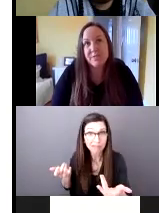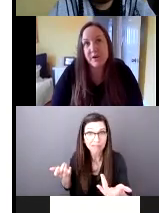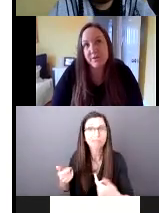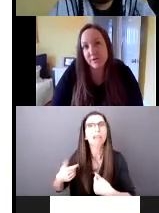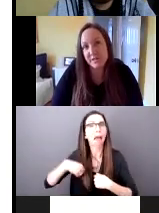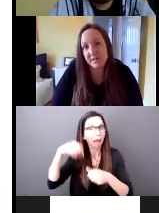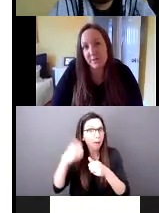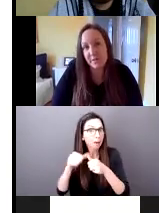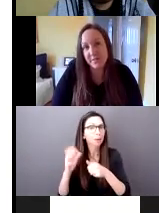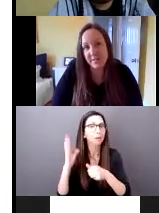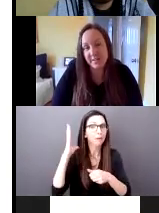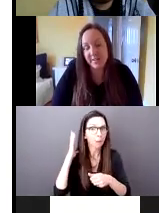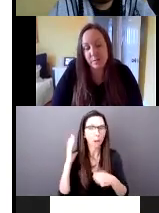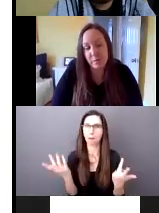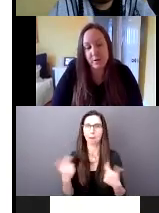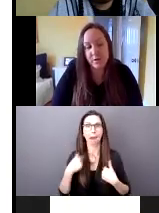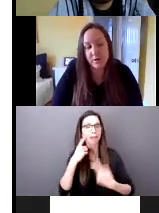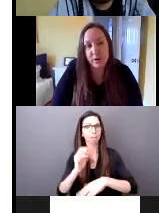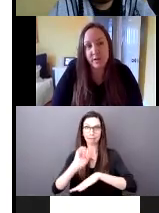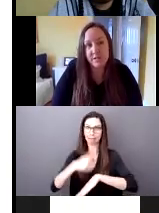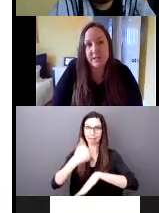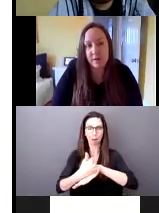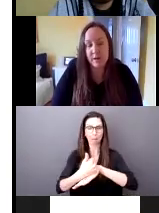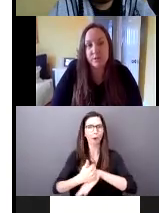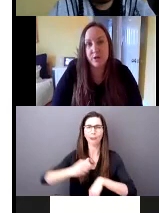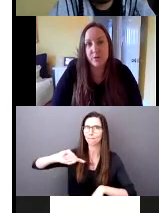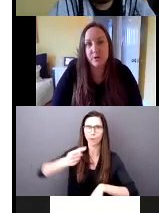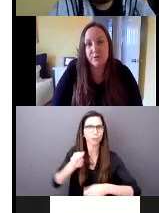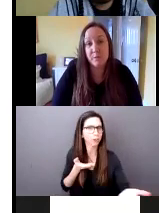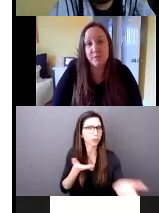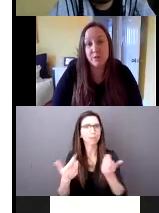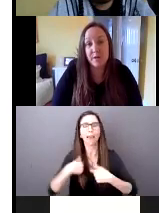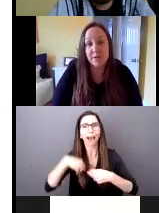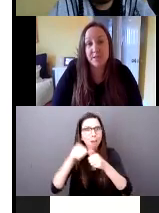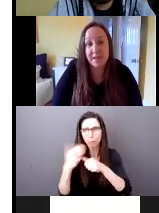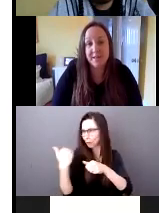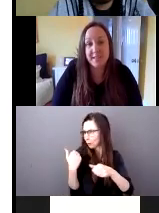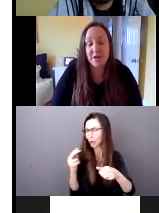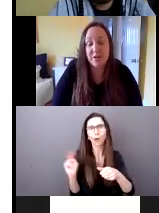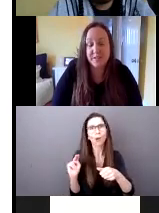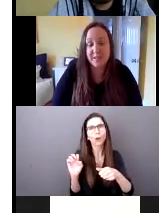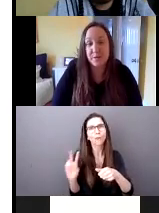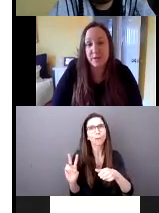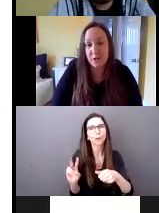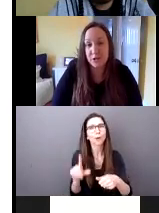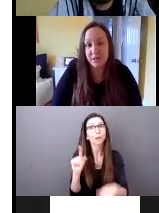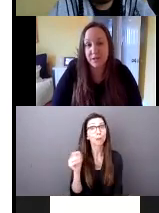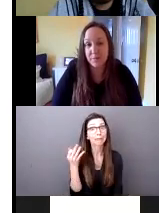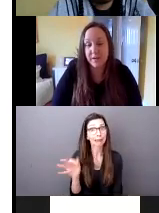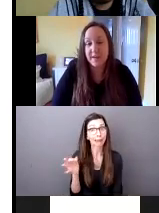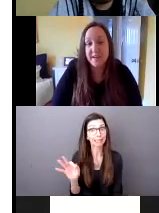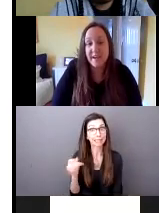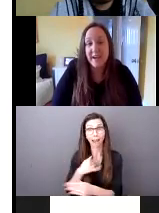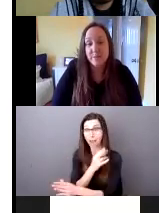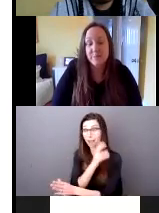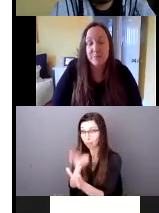was the very first thing that we did. And I remember joining the team at OCO in November 2019 on the day that we launched this